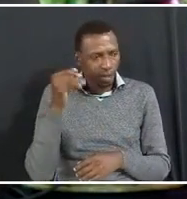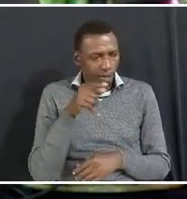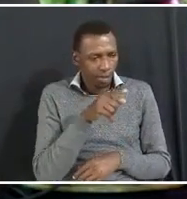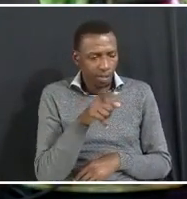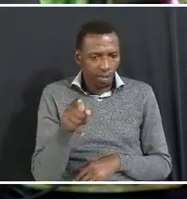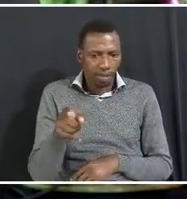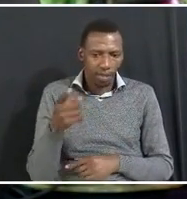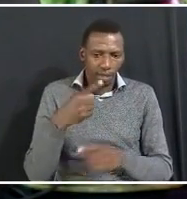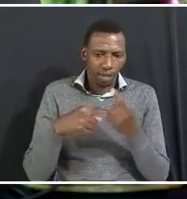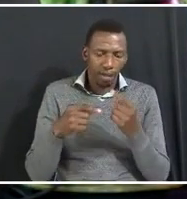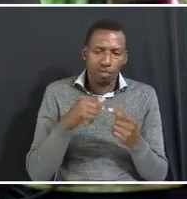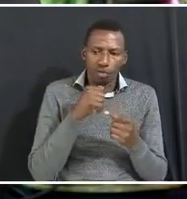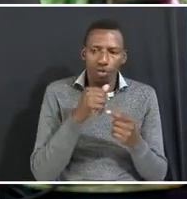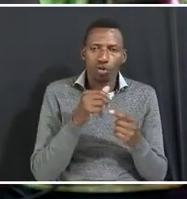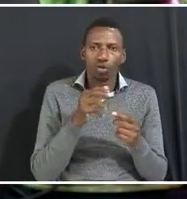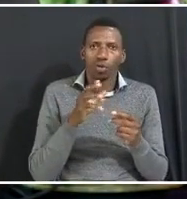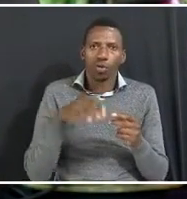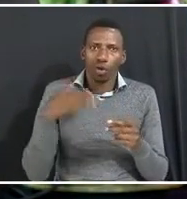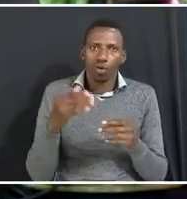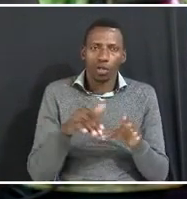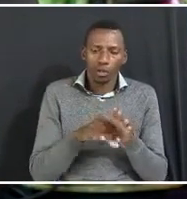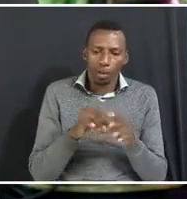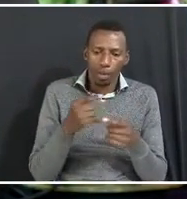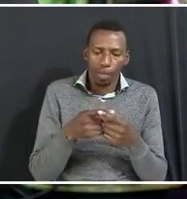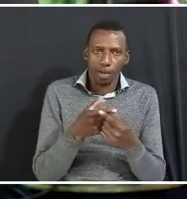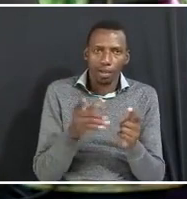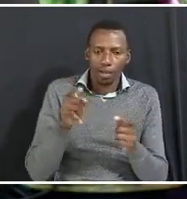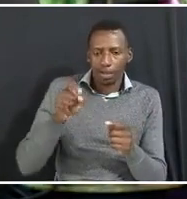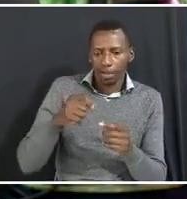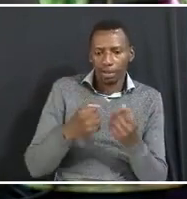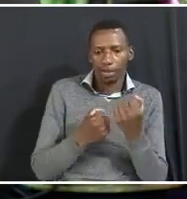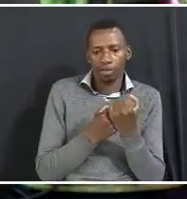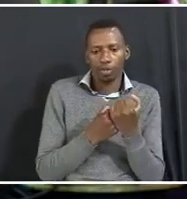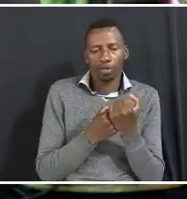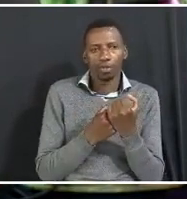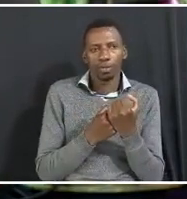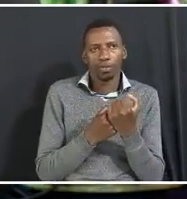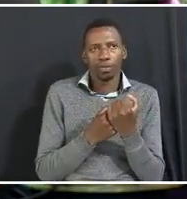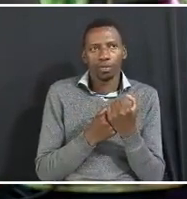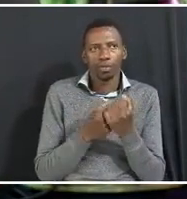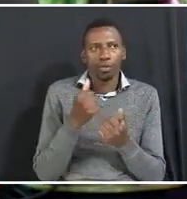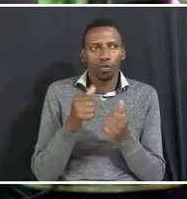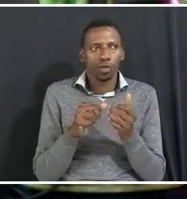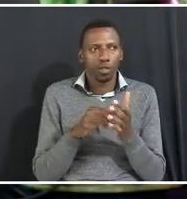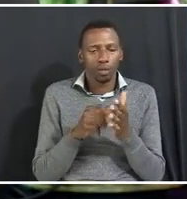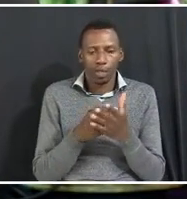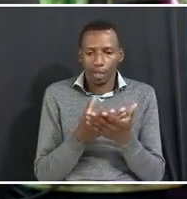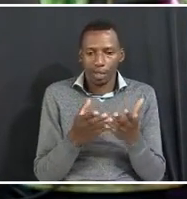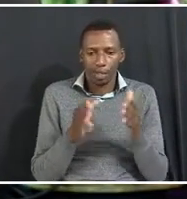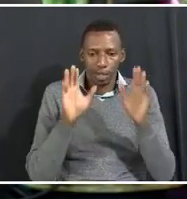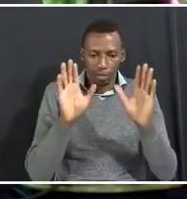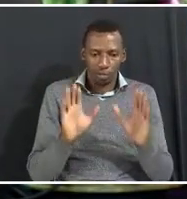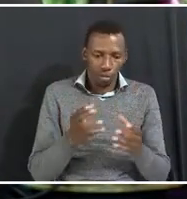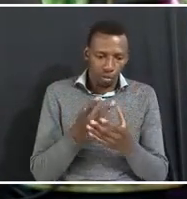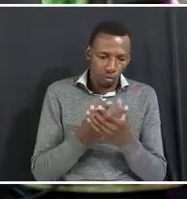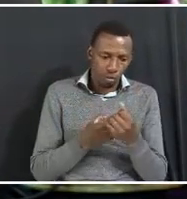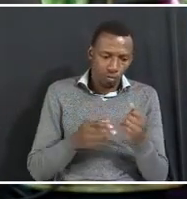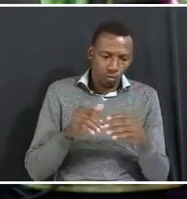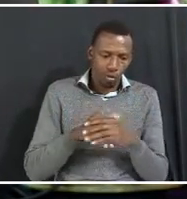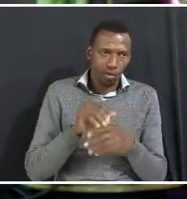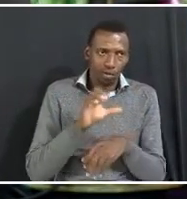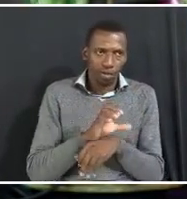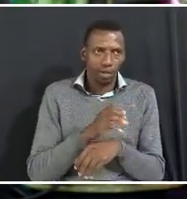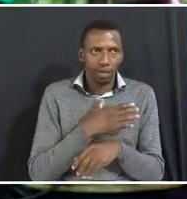our regular member, and they need support in one way or another. So they are important, both in church and I think